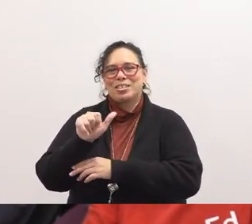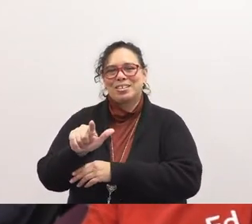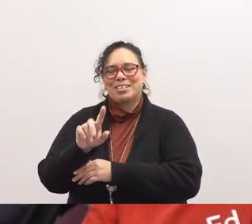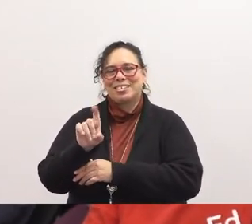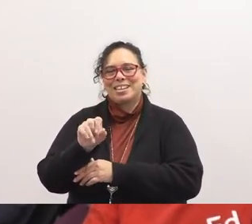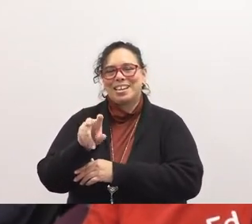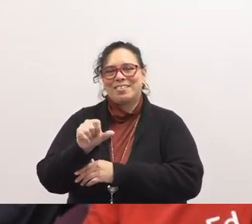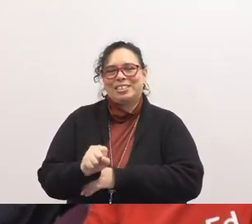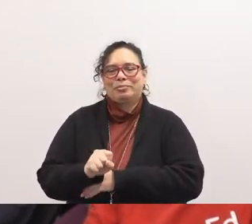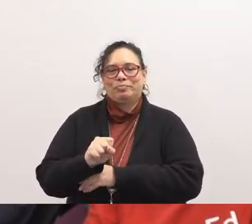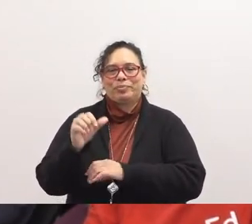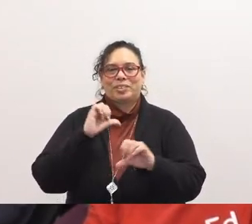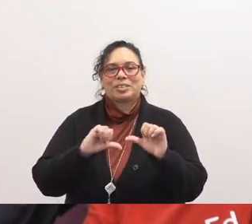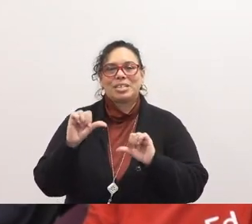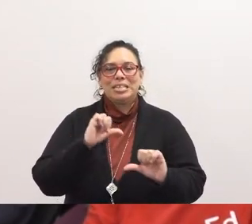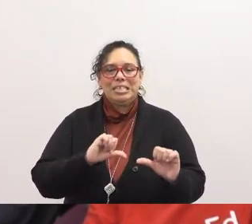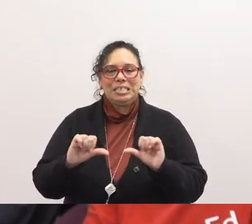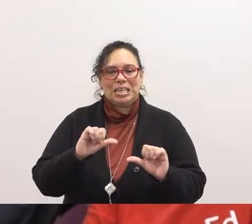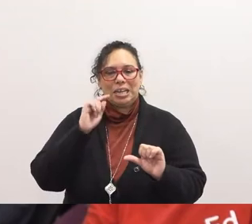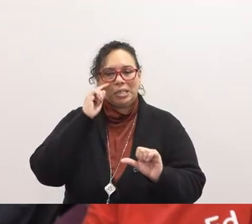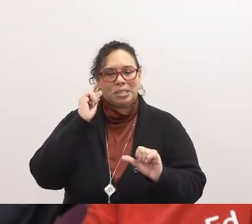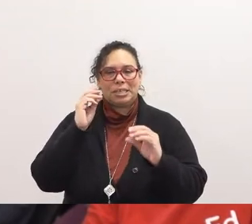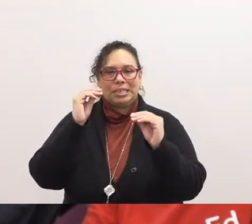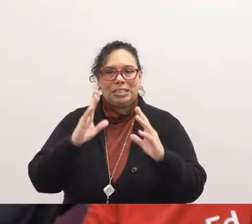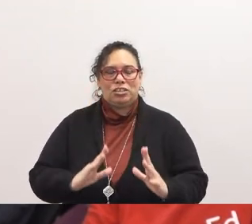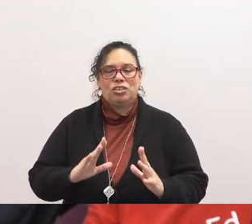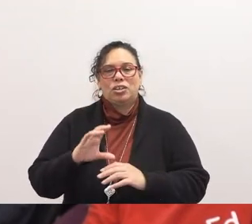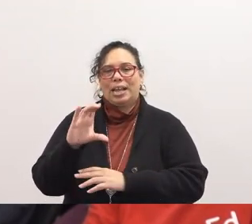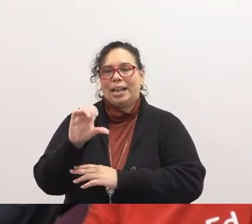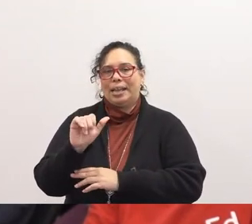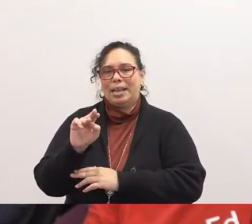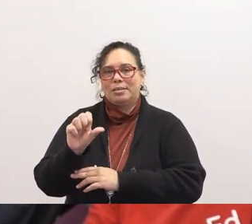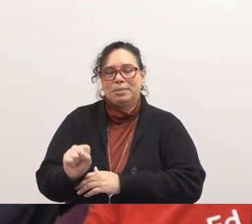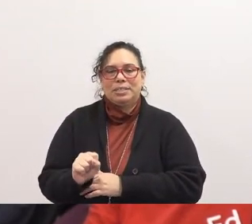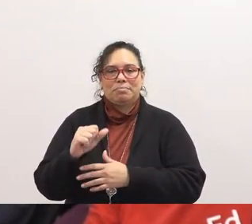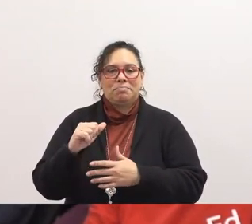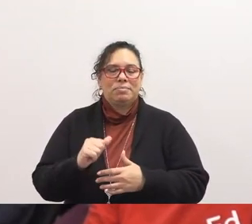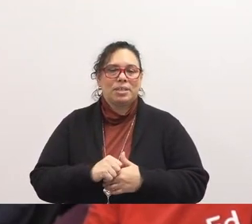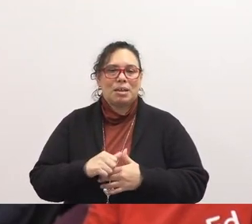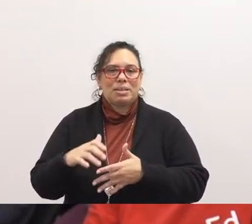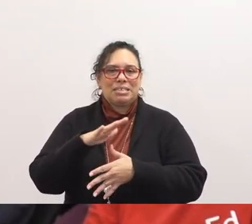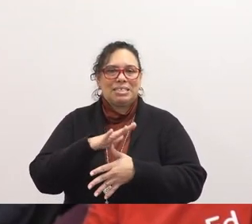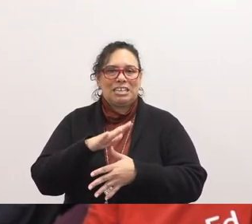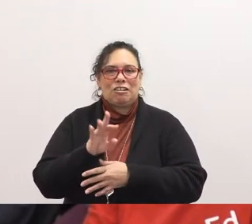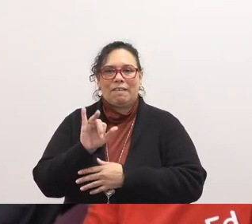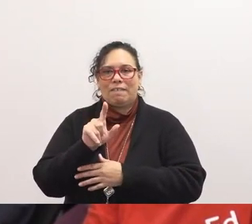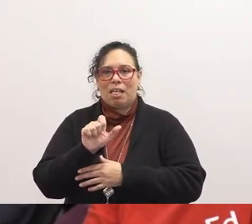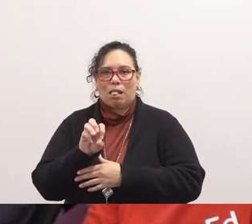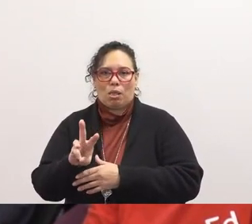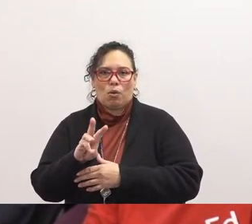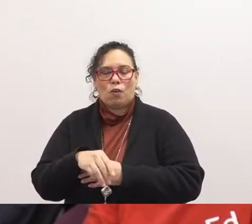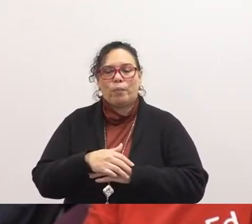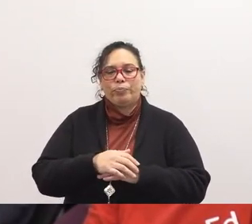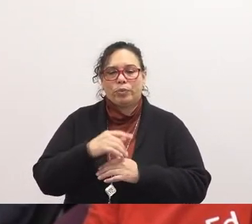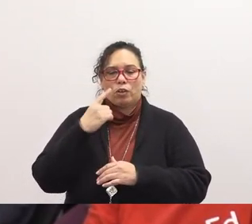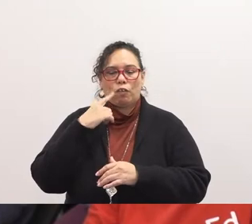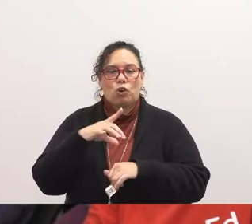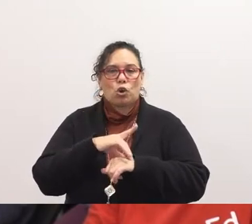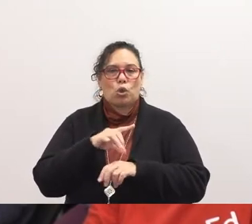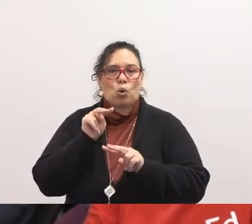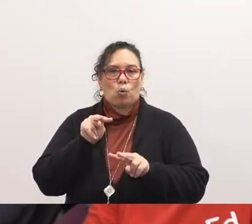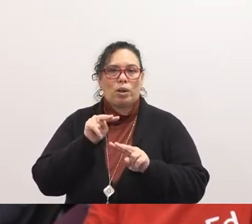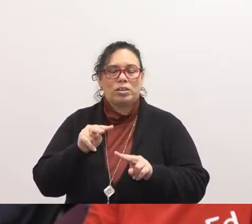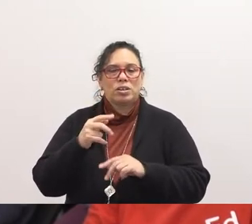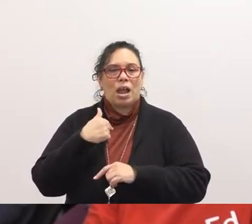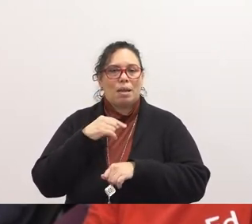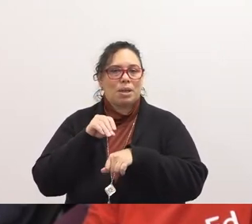California Academy of Mathematics and Science. I'm a Project Kindle Fellow and a Senior Fellow for EarthWatch, as well as a Honeywell educator. I have been a consultant for the National Math